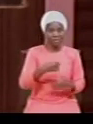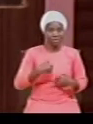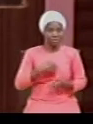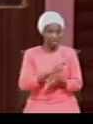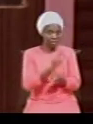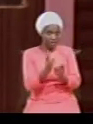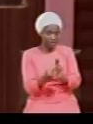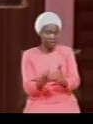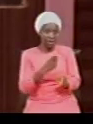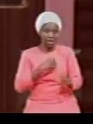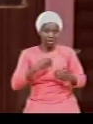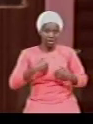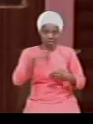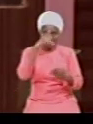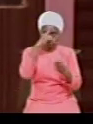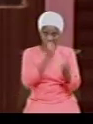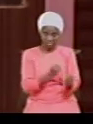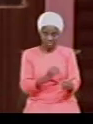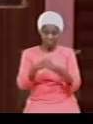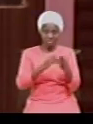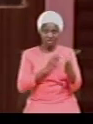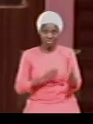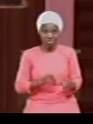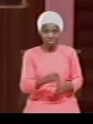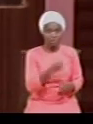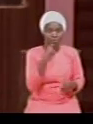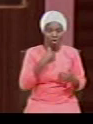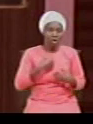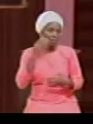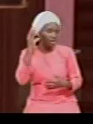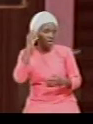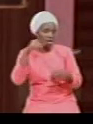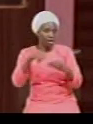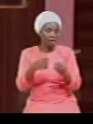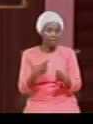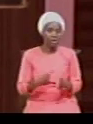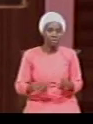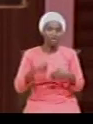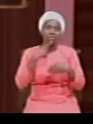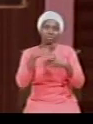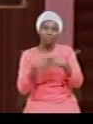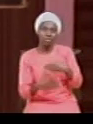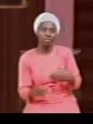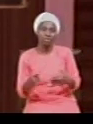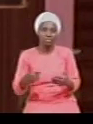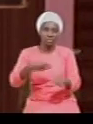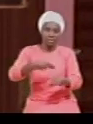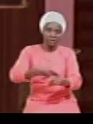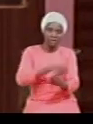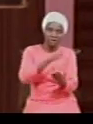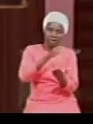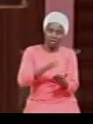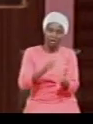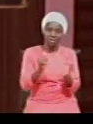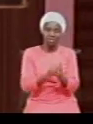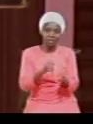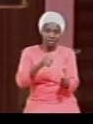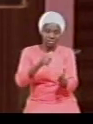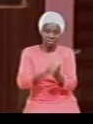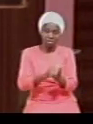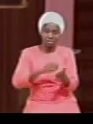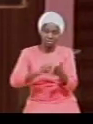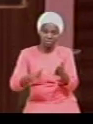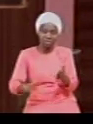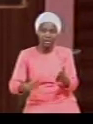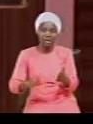and faith in Christ, those who have heard about the blood of the Lamb that takes away